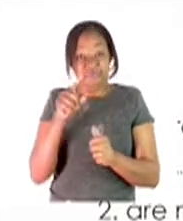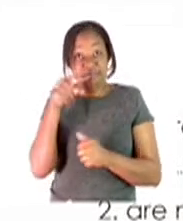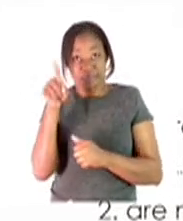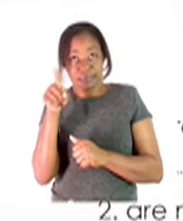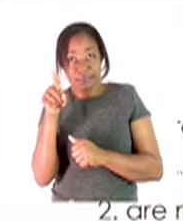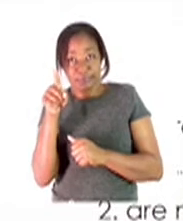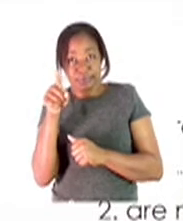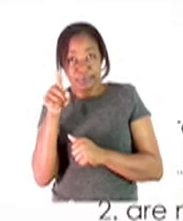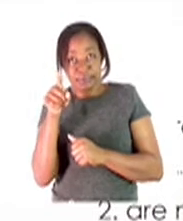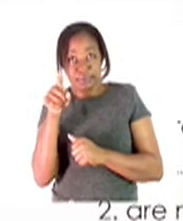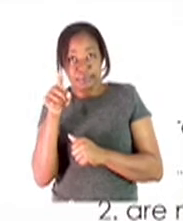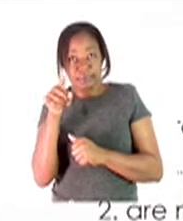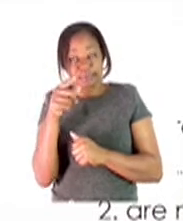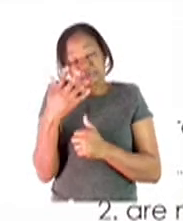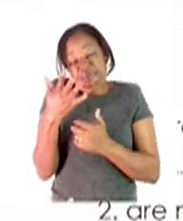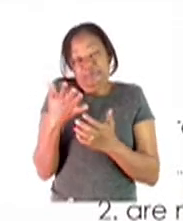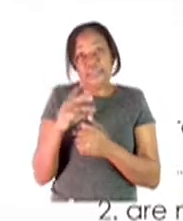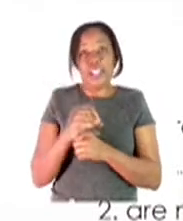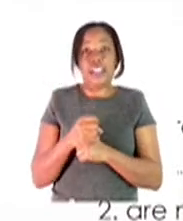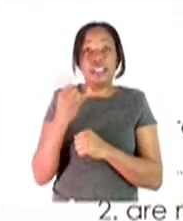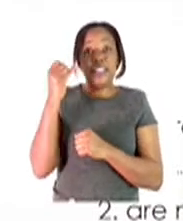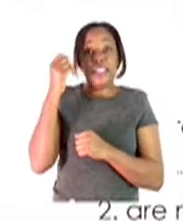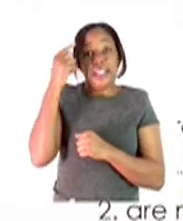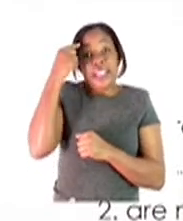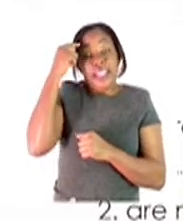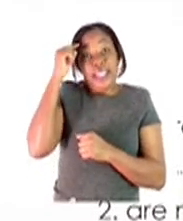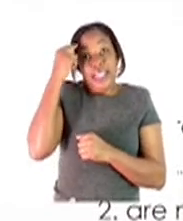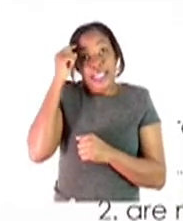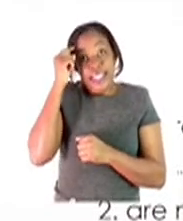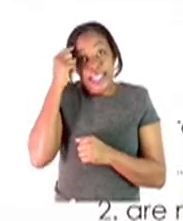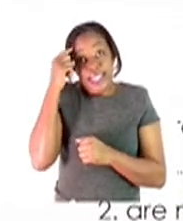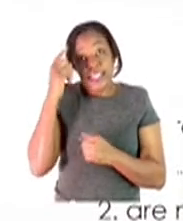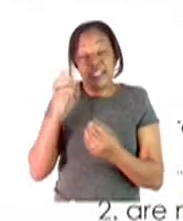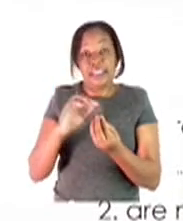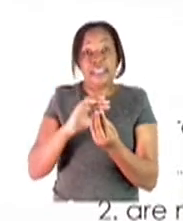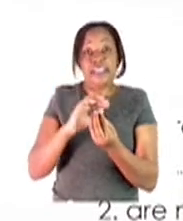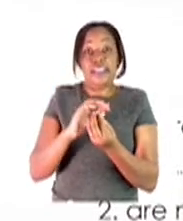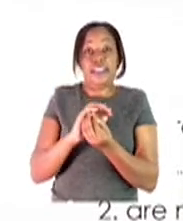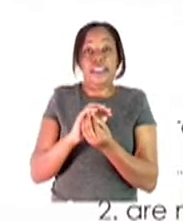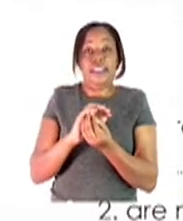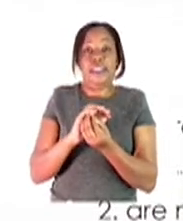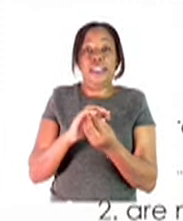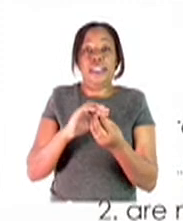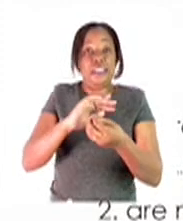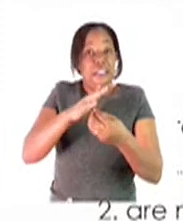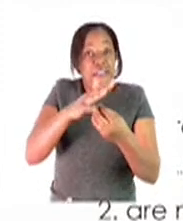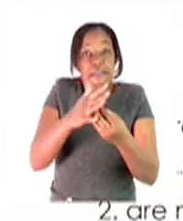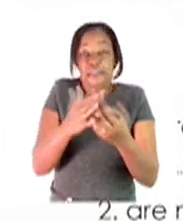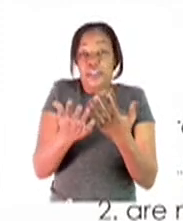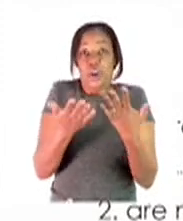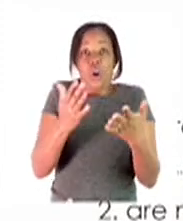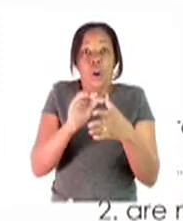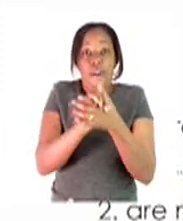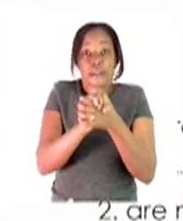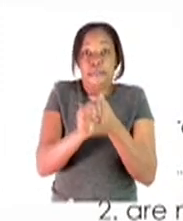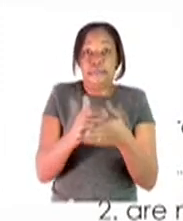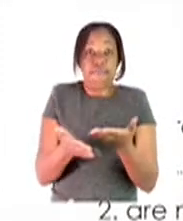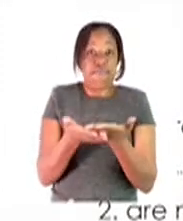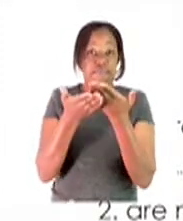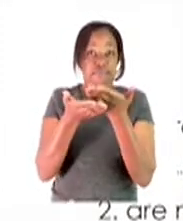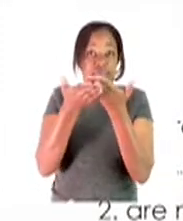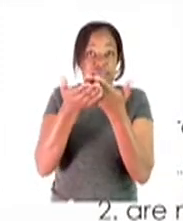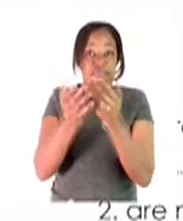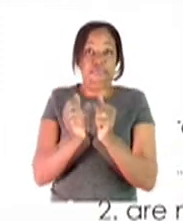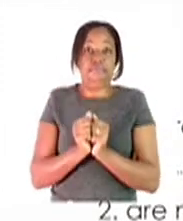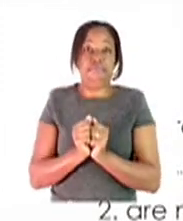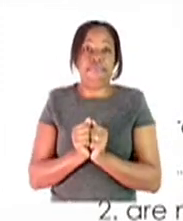put it the way you think and ask your friends, your parents, your aunties to help you. Okay? All right.